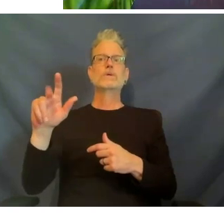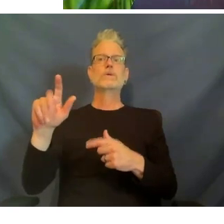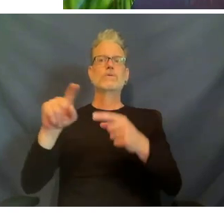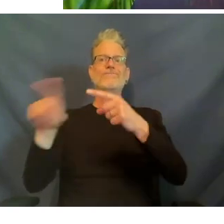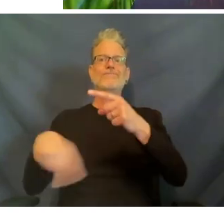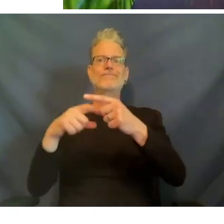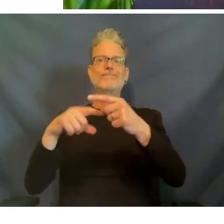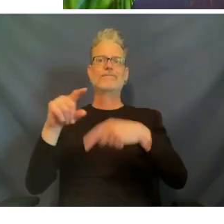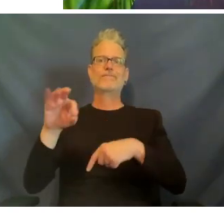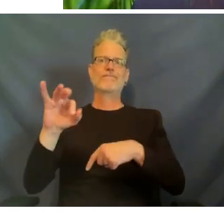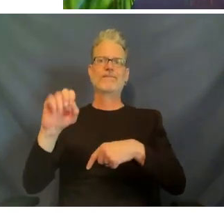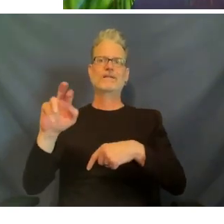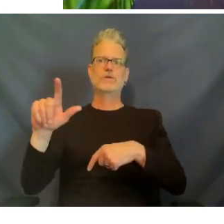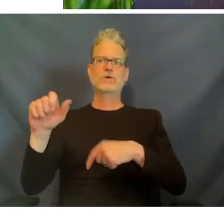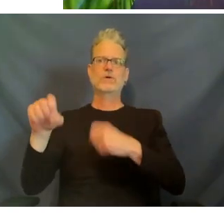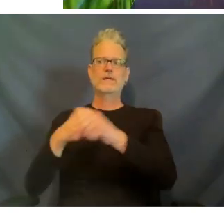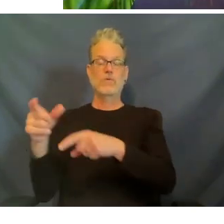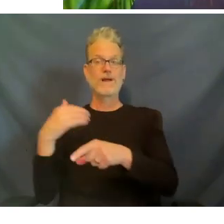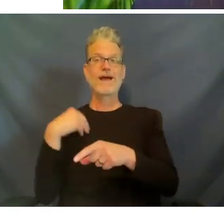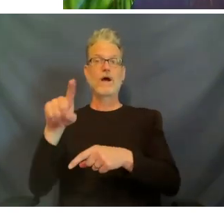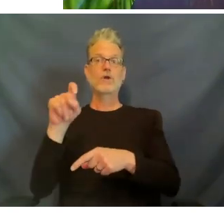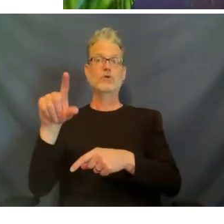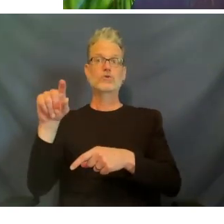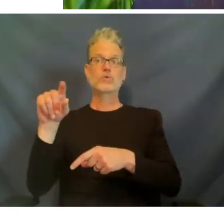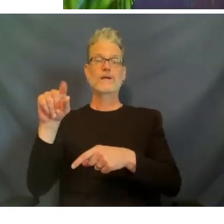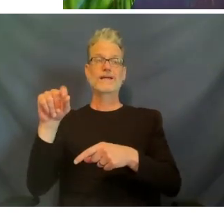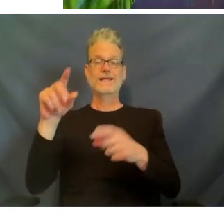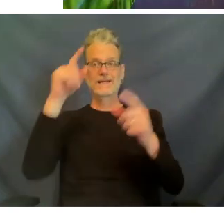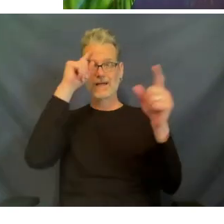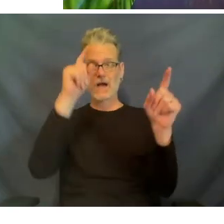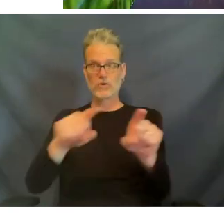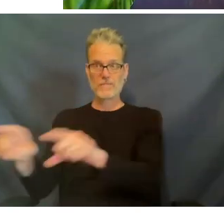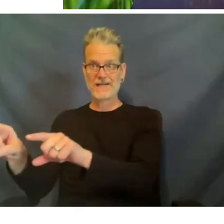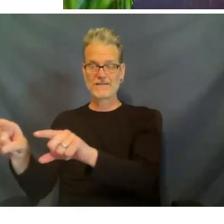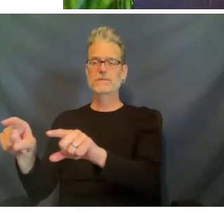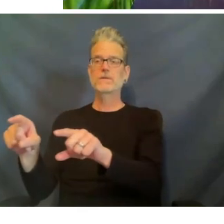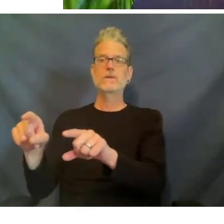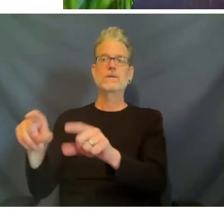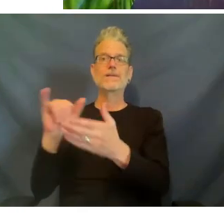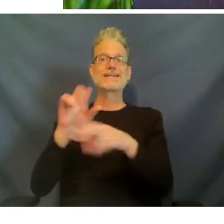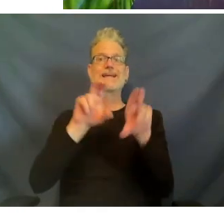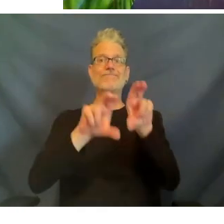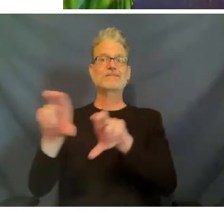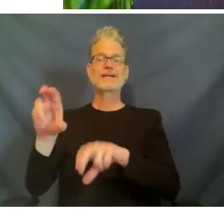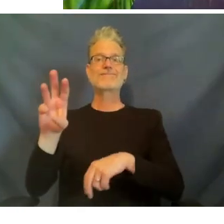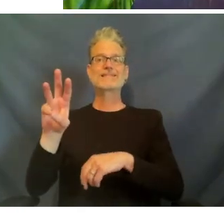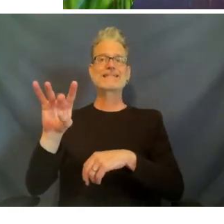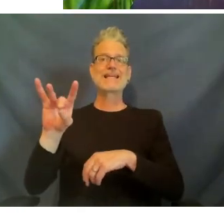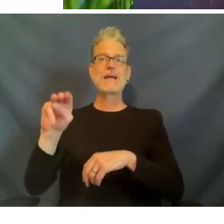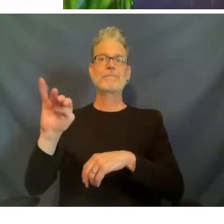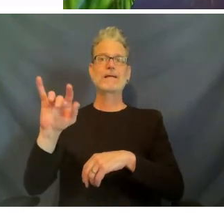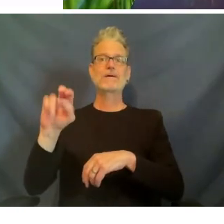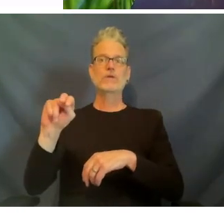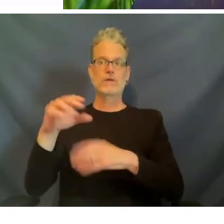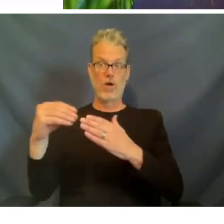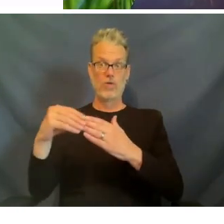tribes executed more than 120 co-stewardship agreements. These represented a total investment of approximately $68 million.